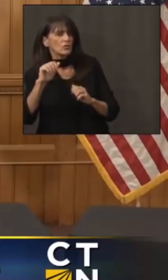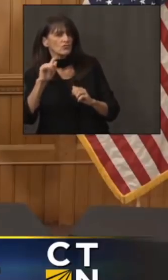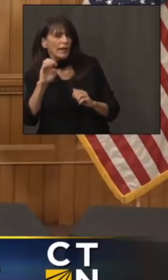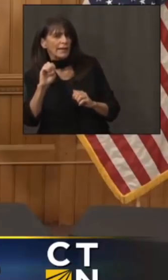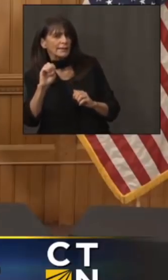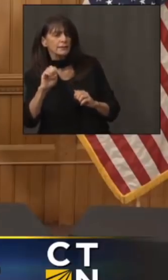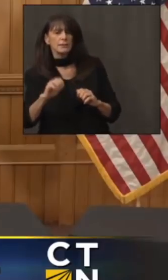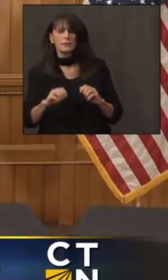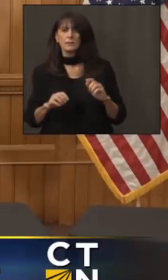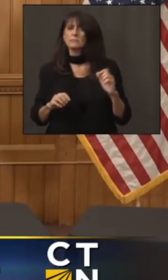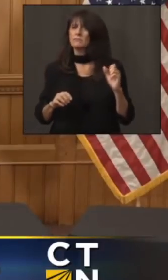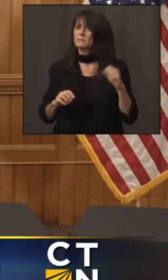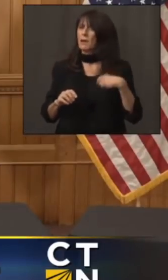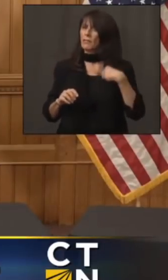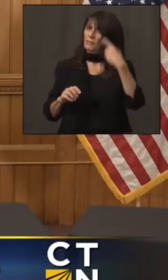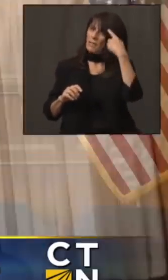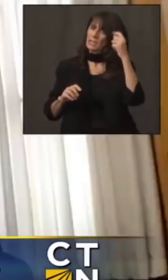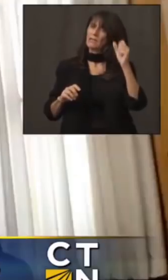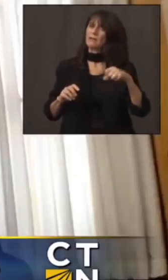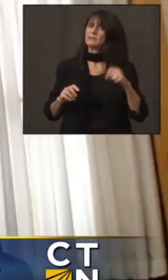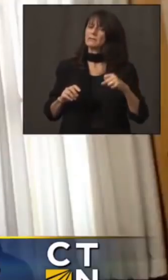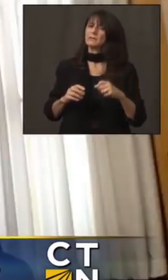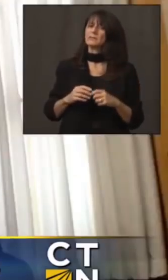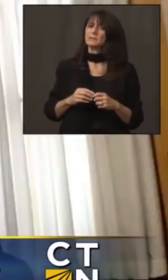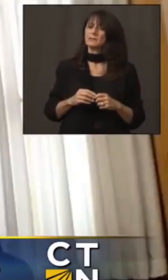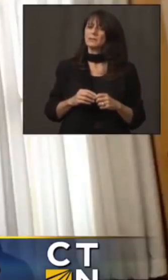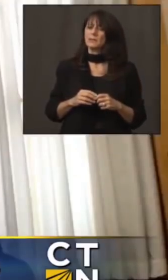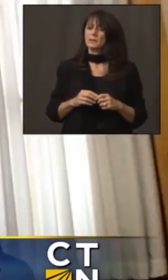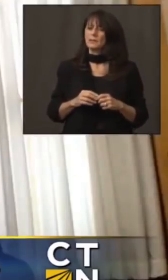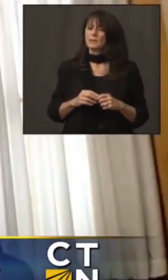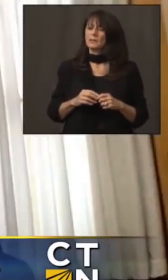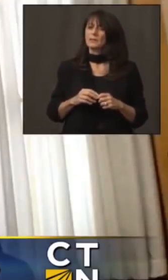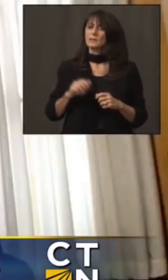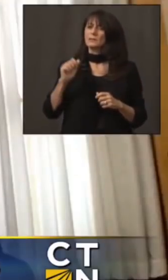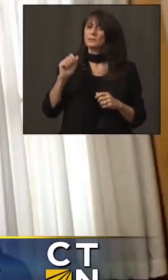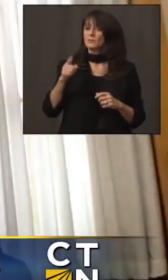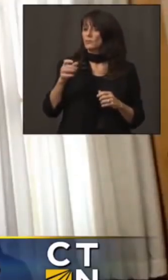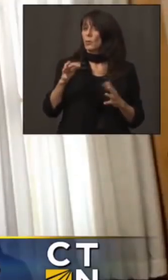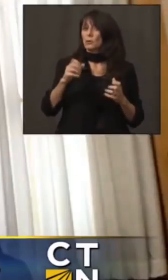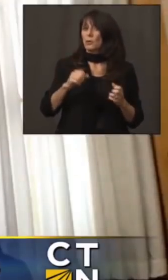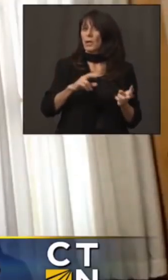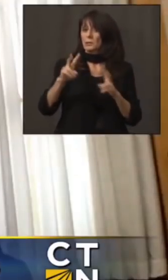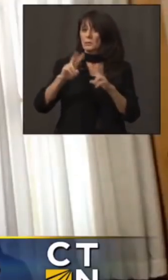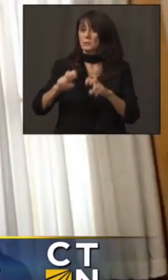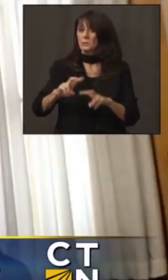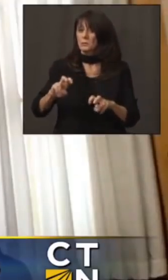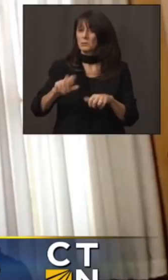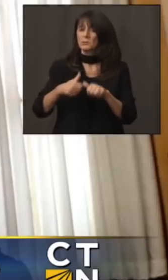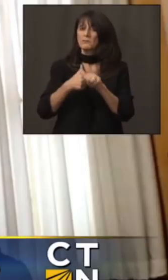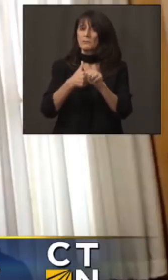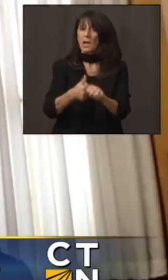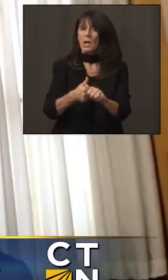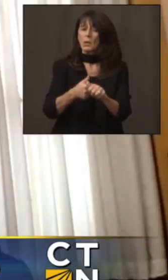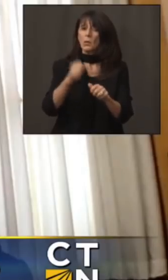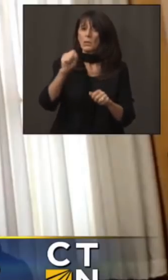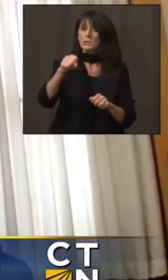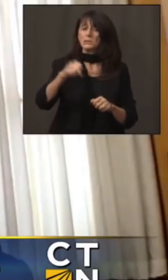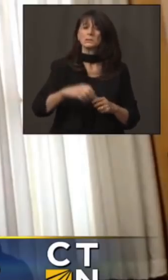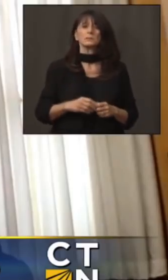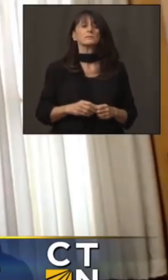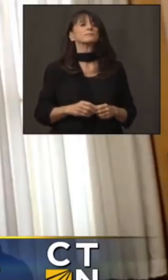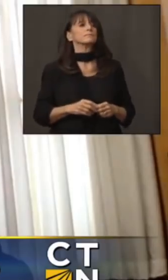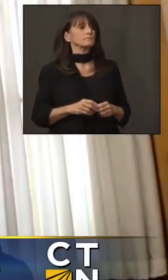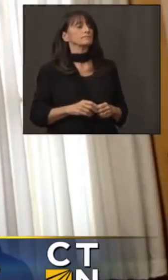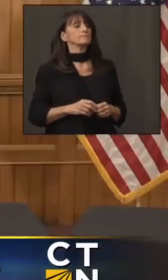I believe it is. Worst comes to worst, you could export it and sort it yourself. But I think it's sortable on the website, too. All